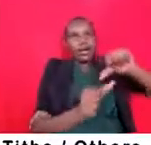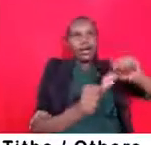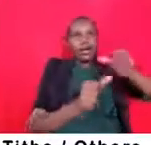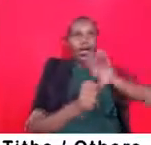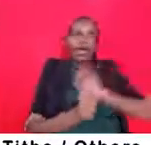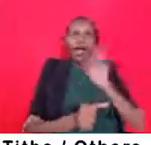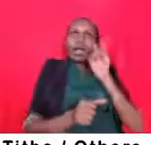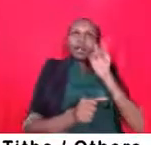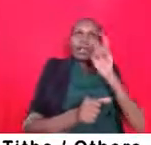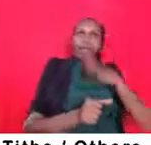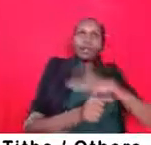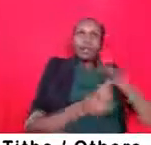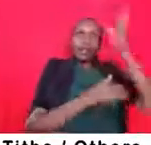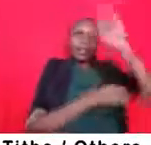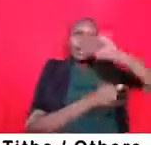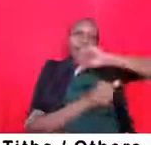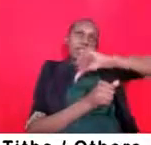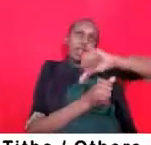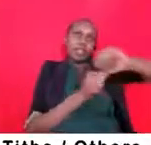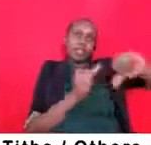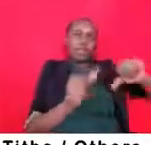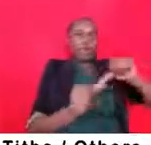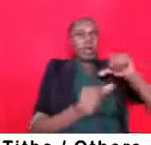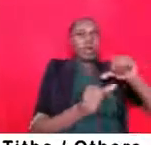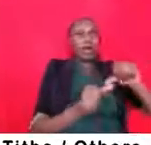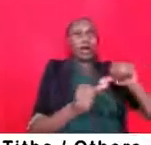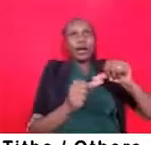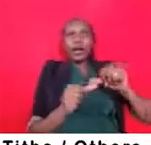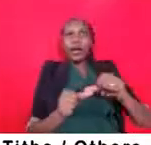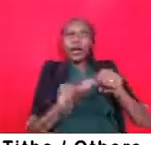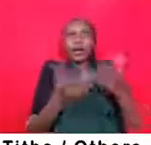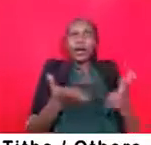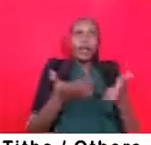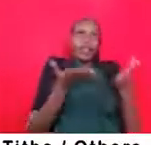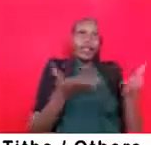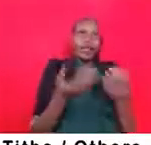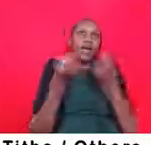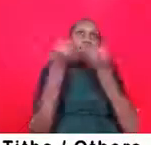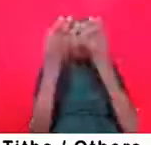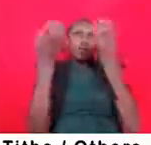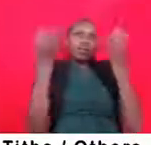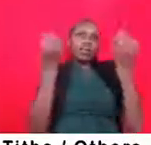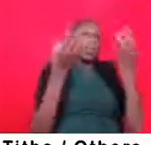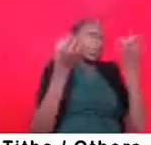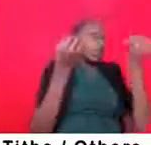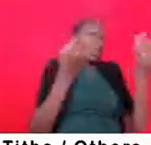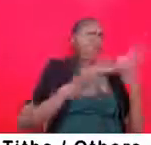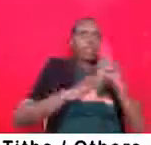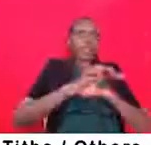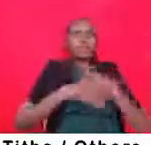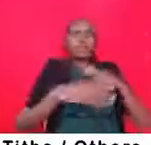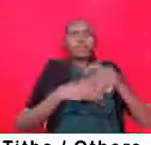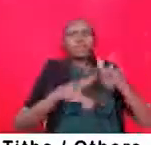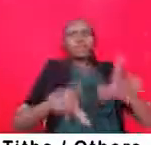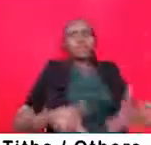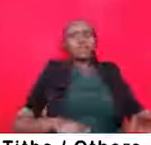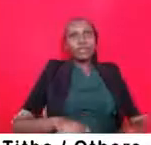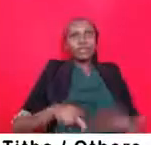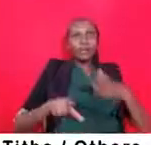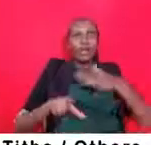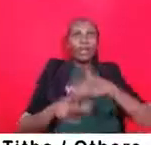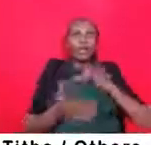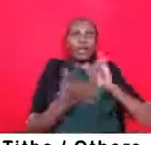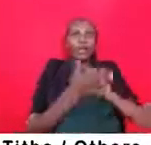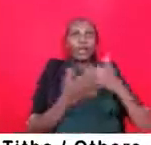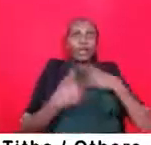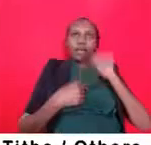around. I have seen my God turn it around. There are so many, many, many times in